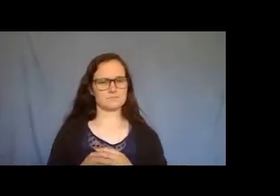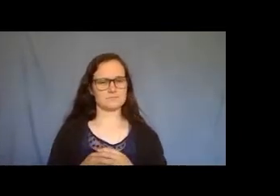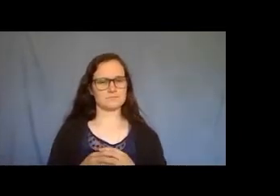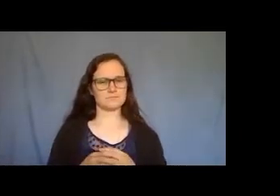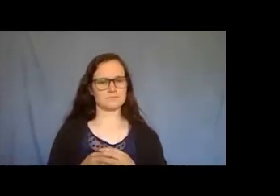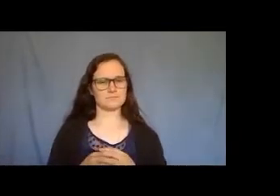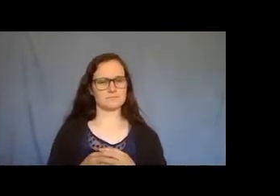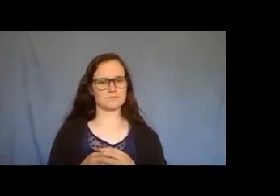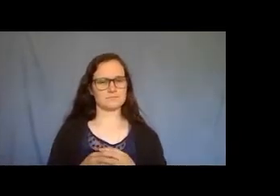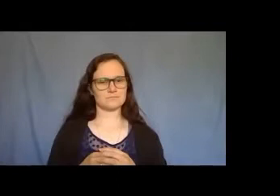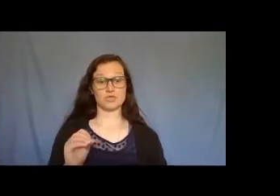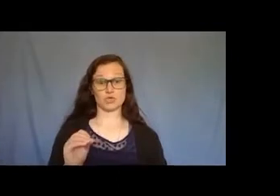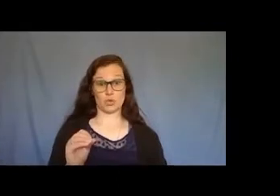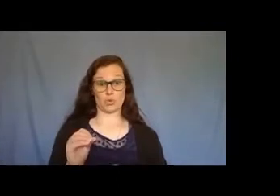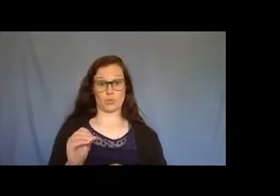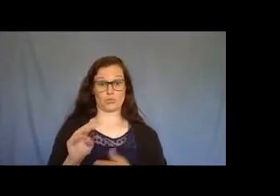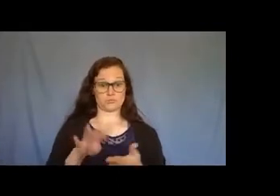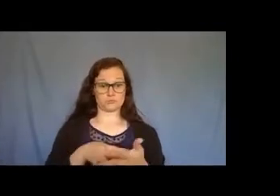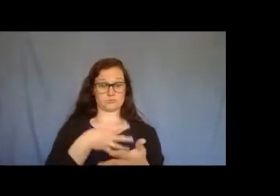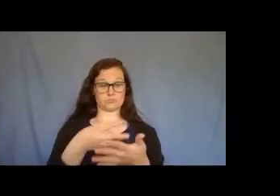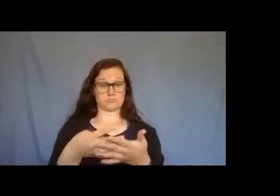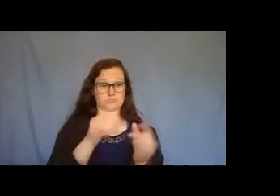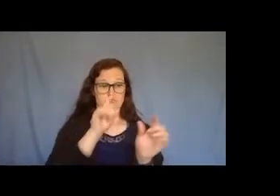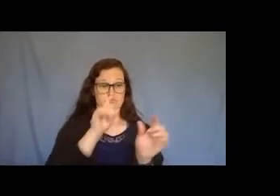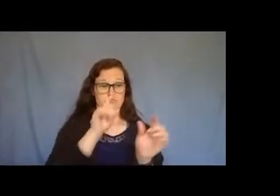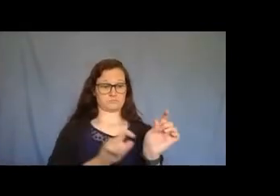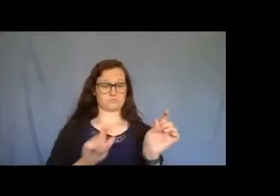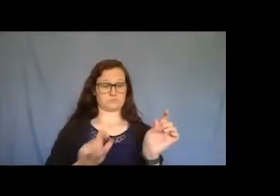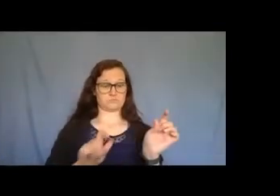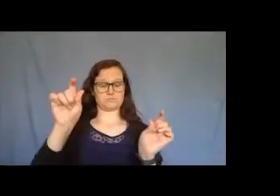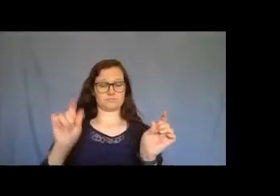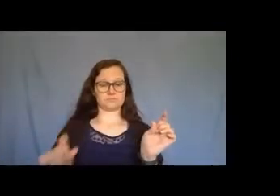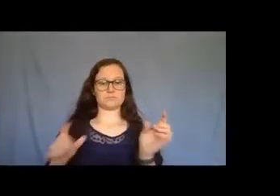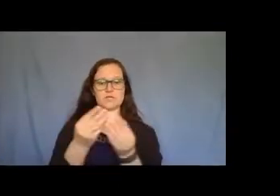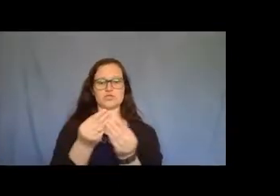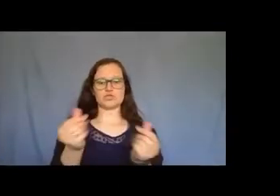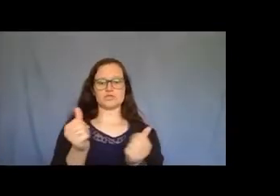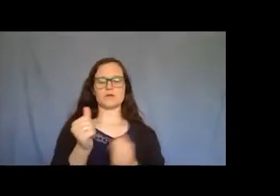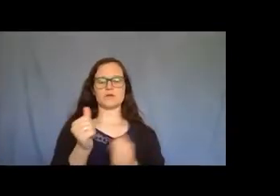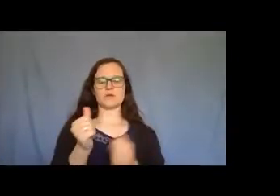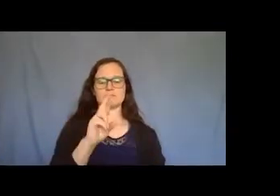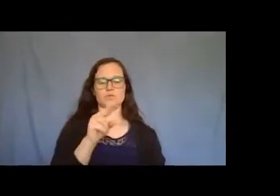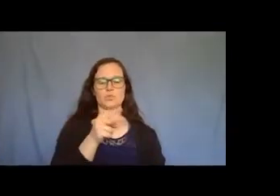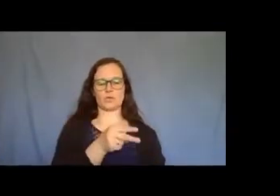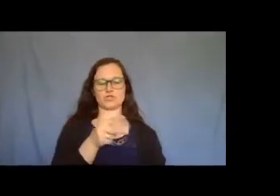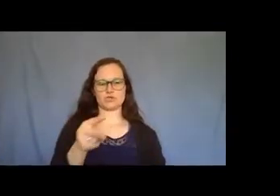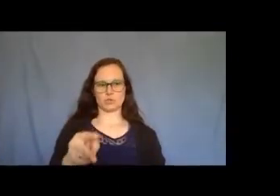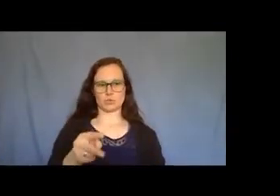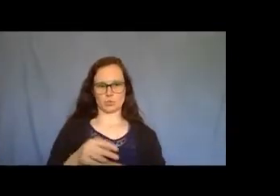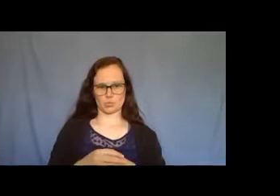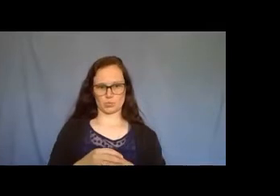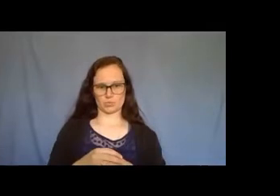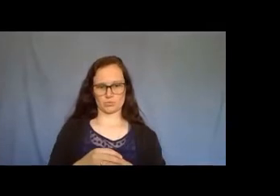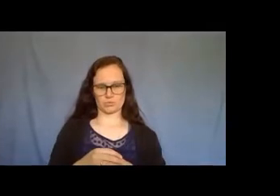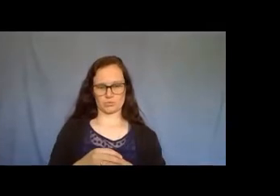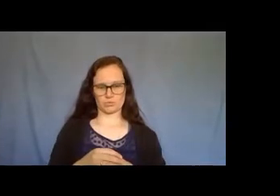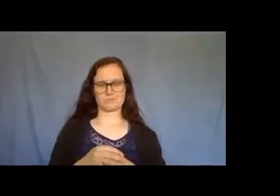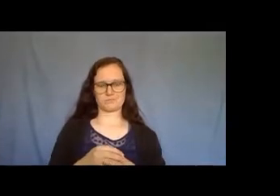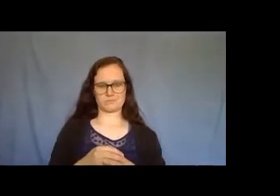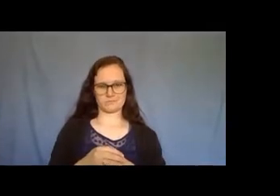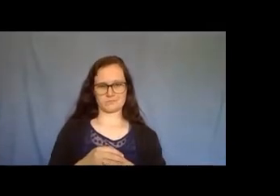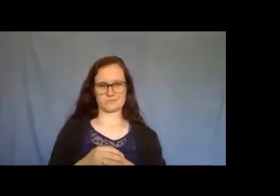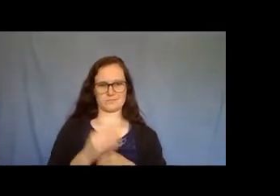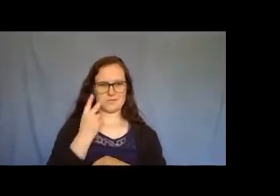So plotting that data out using the dissolved lead exceedance ratio, which is simply, the